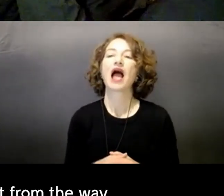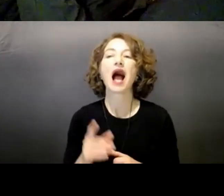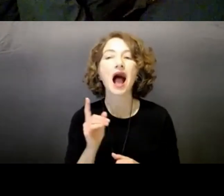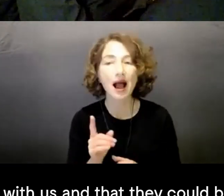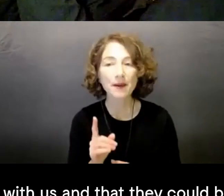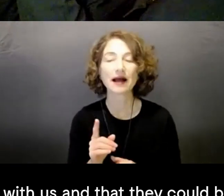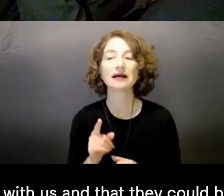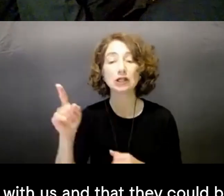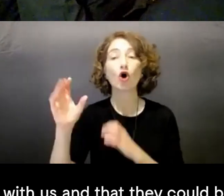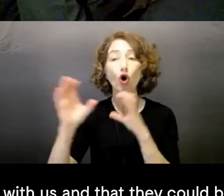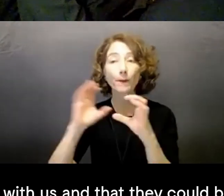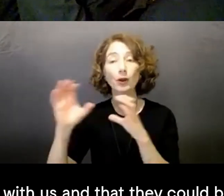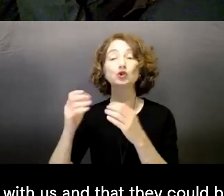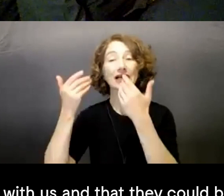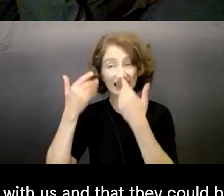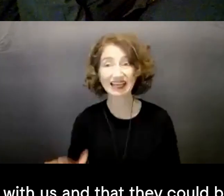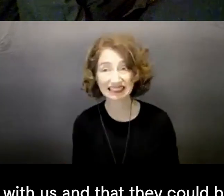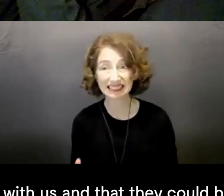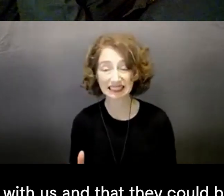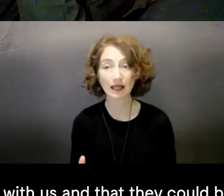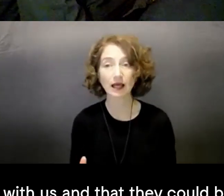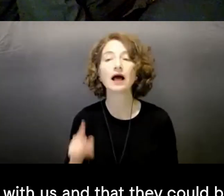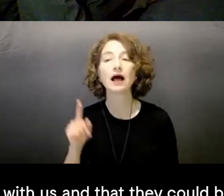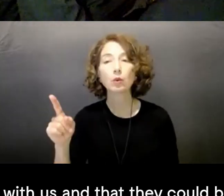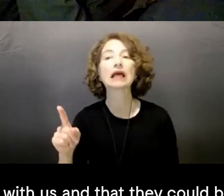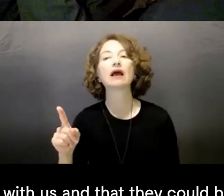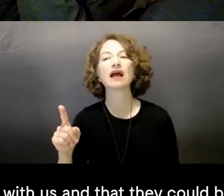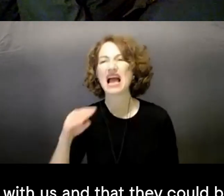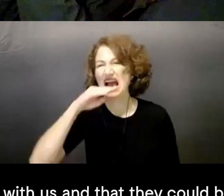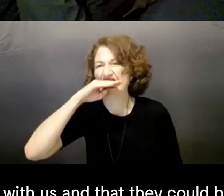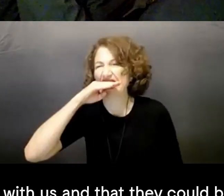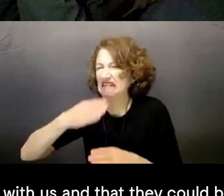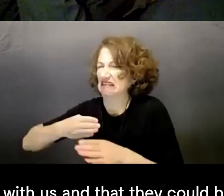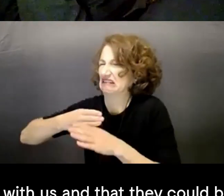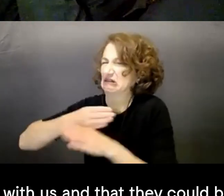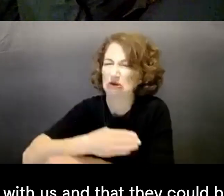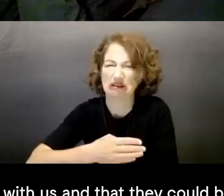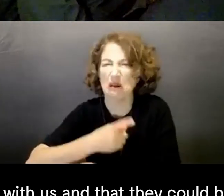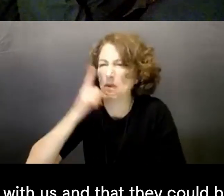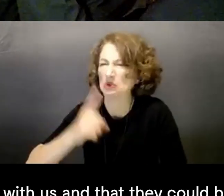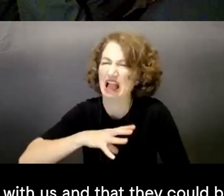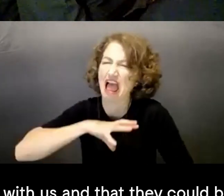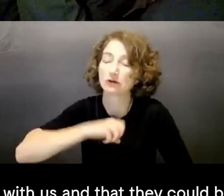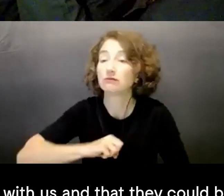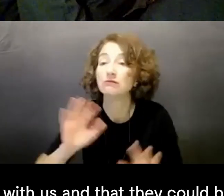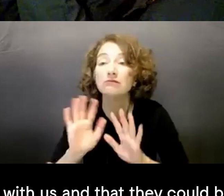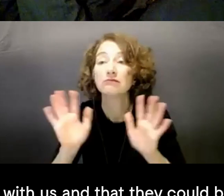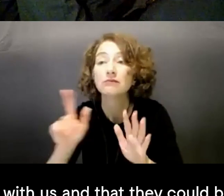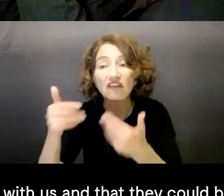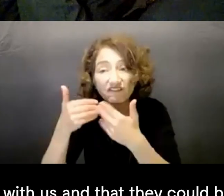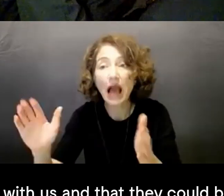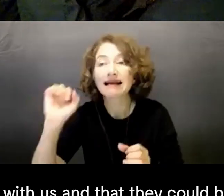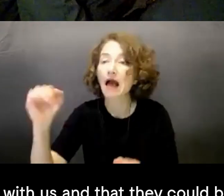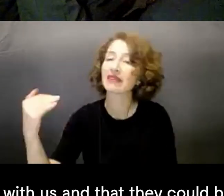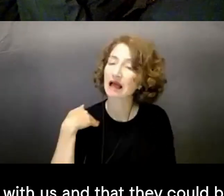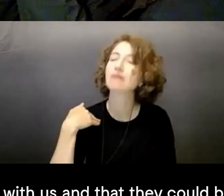with us, had the feeling that they could do with us and that they could be honest about being overworked with,